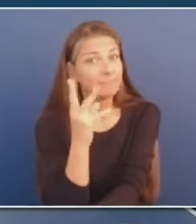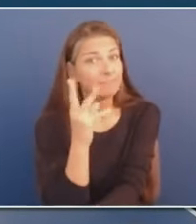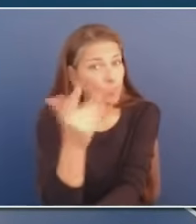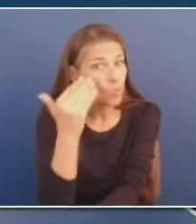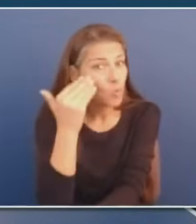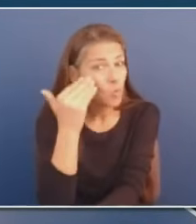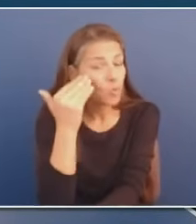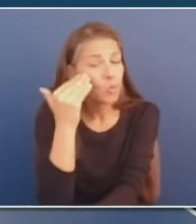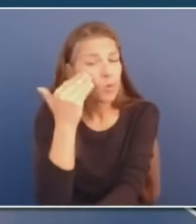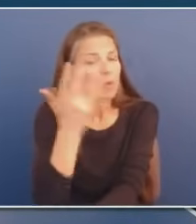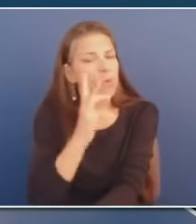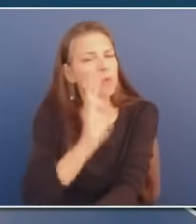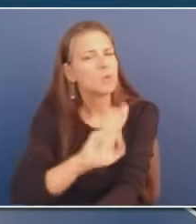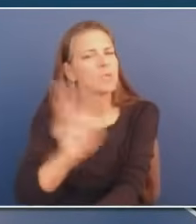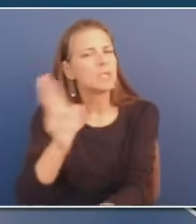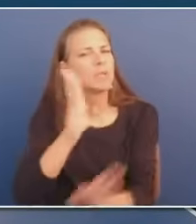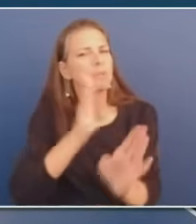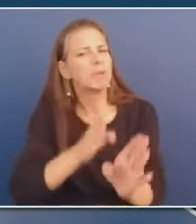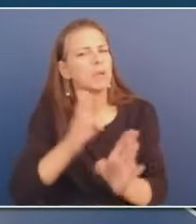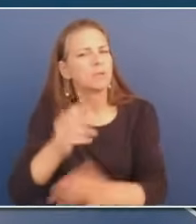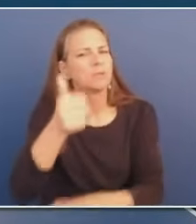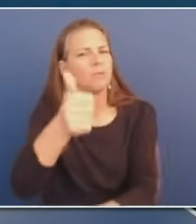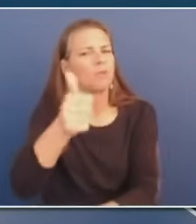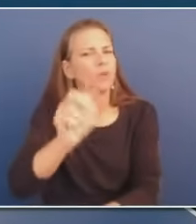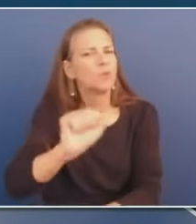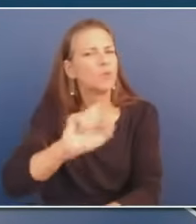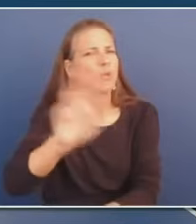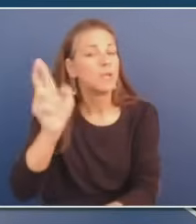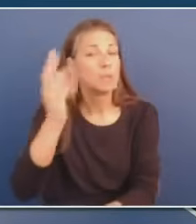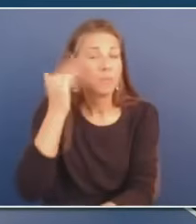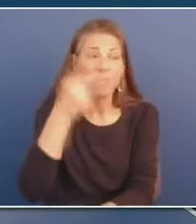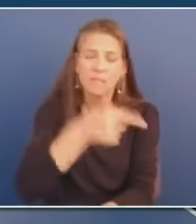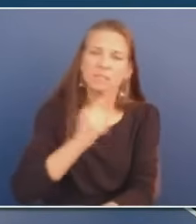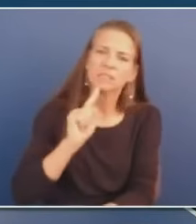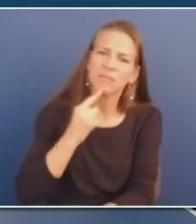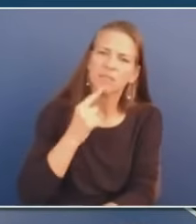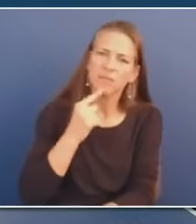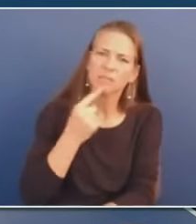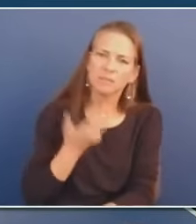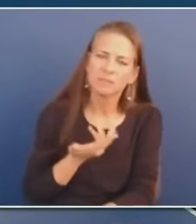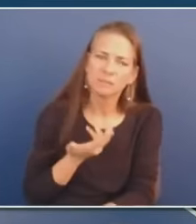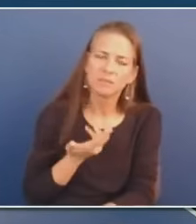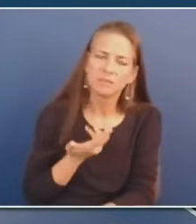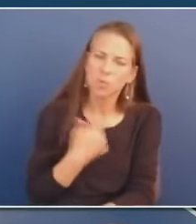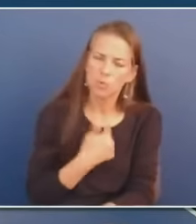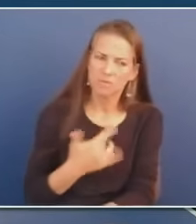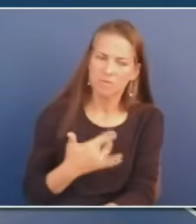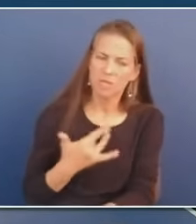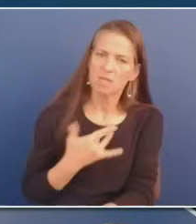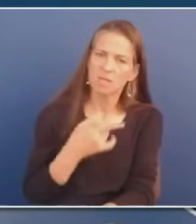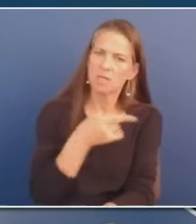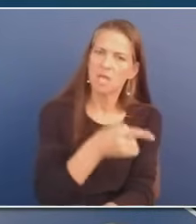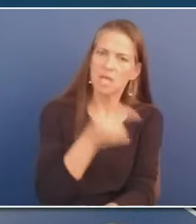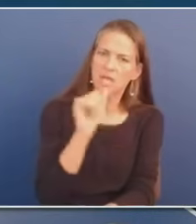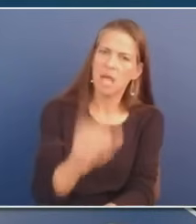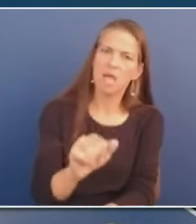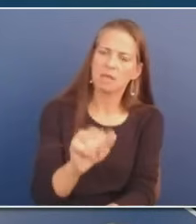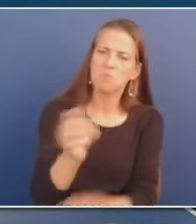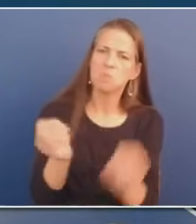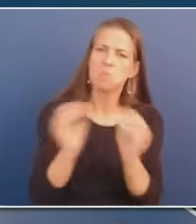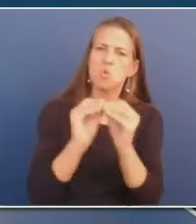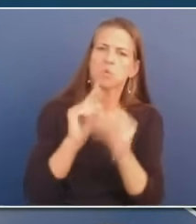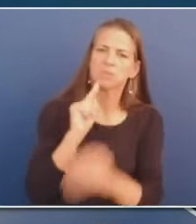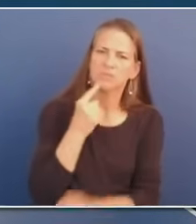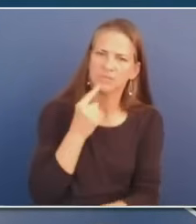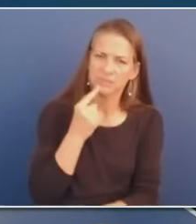are prepared and ready, because, again, this is significant, and we believe that it could get more significant as